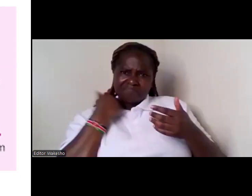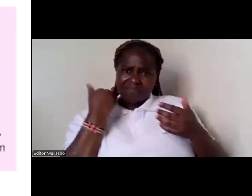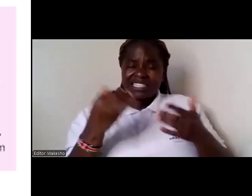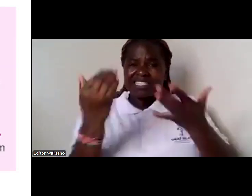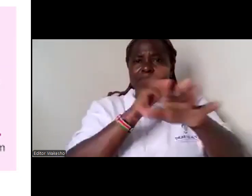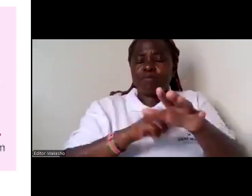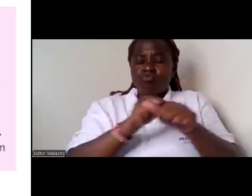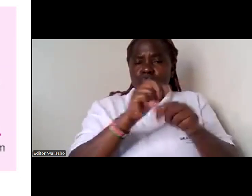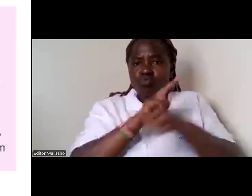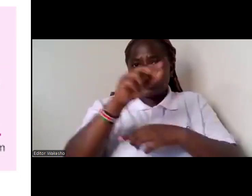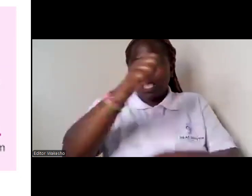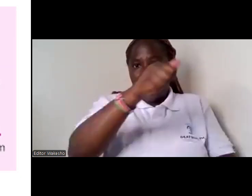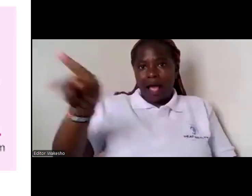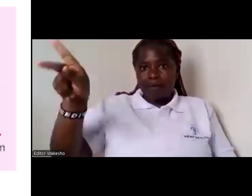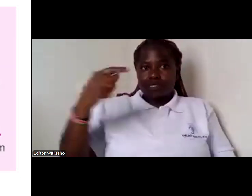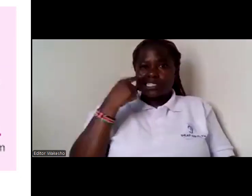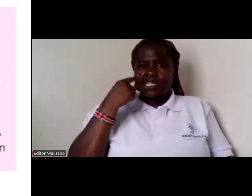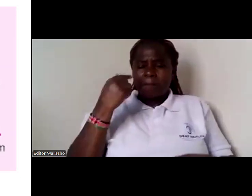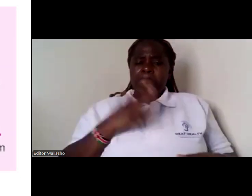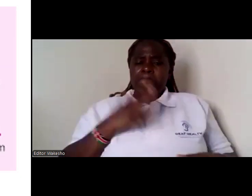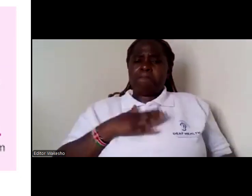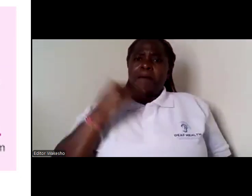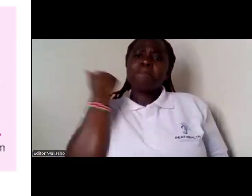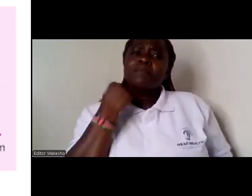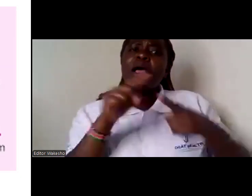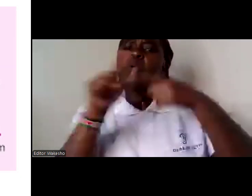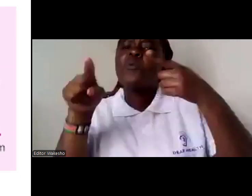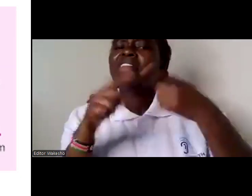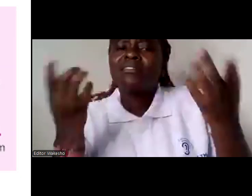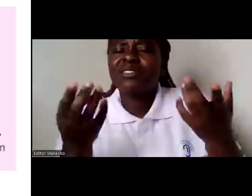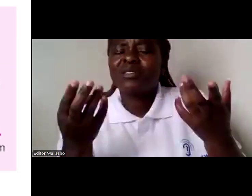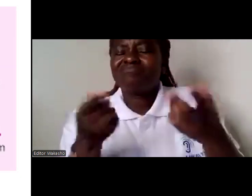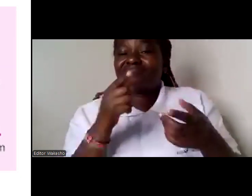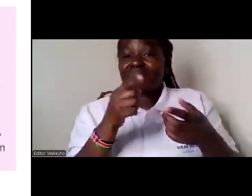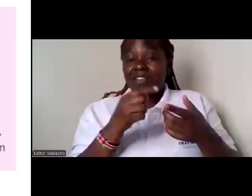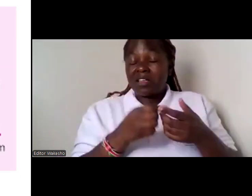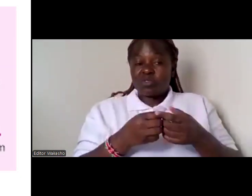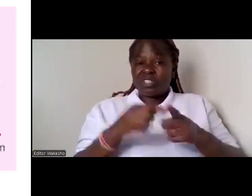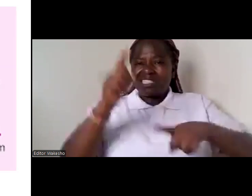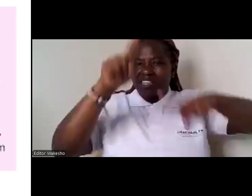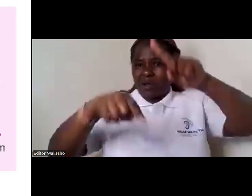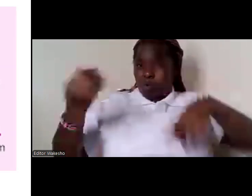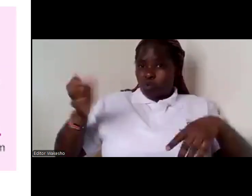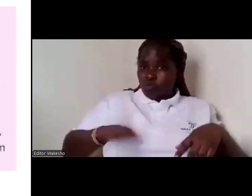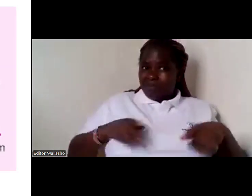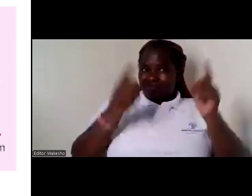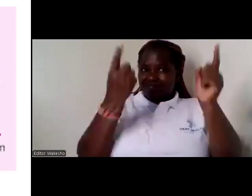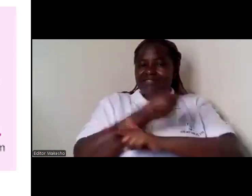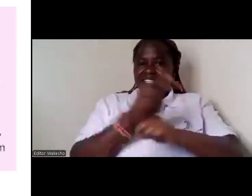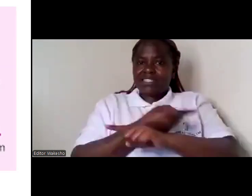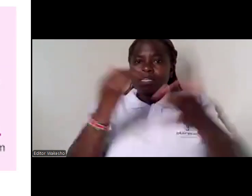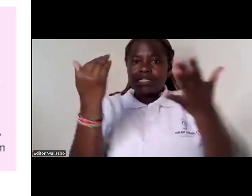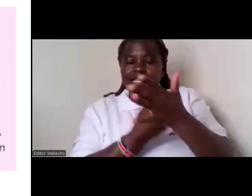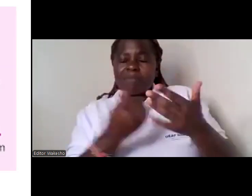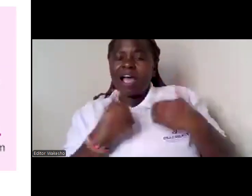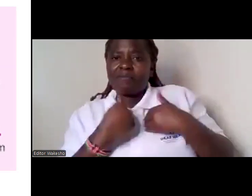a computer app, to check when they are bleeding or not, is that every woman has a different cycle. Some people have periods after